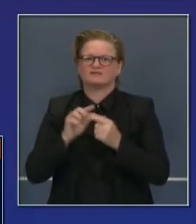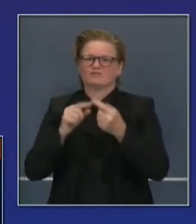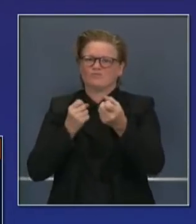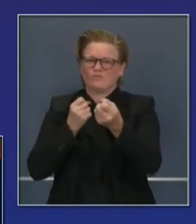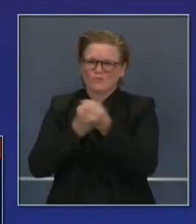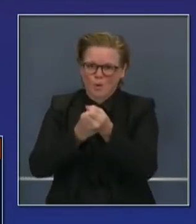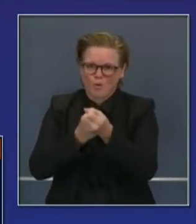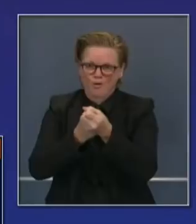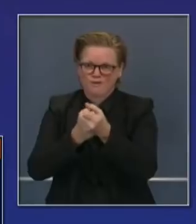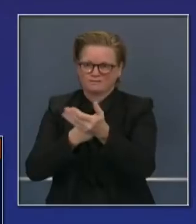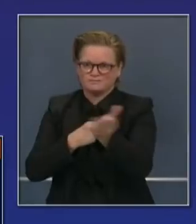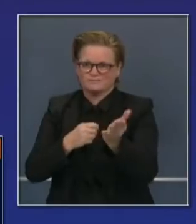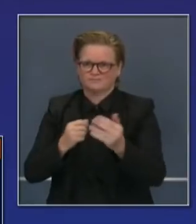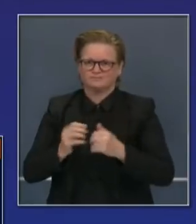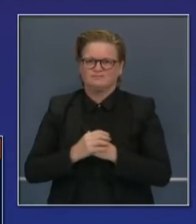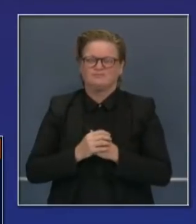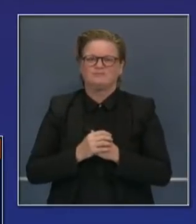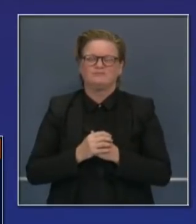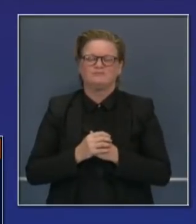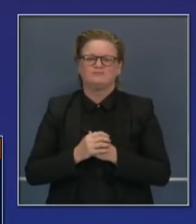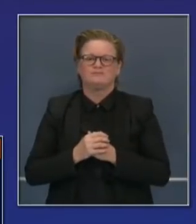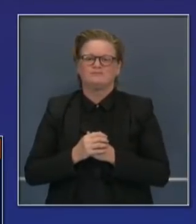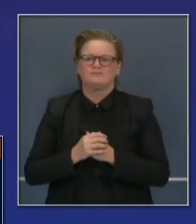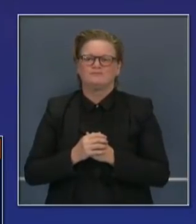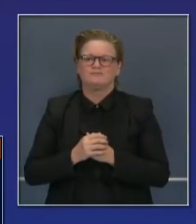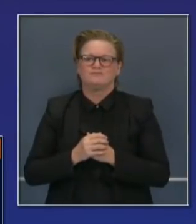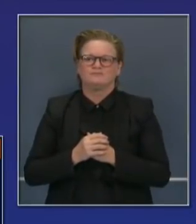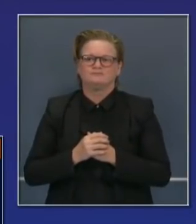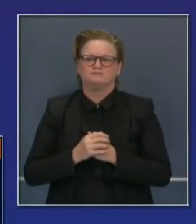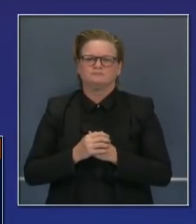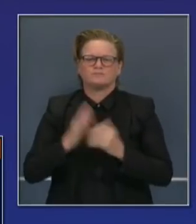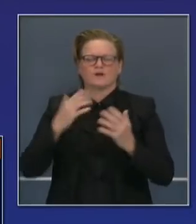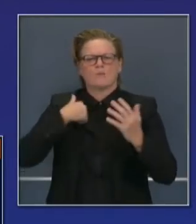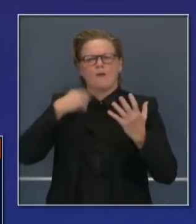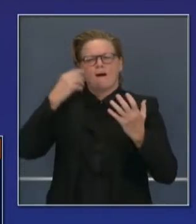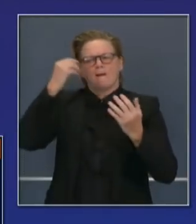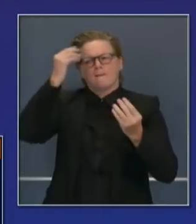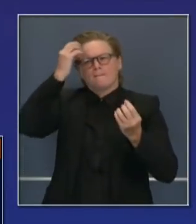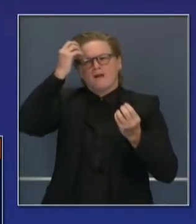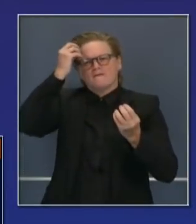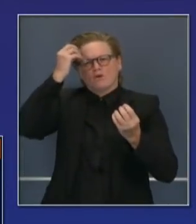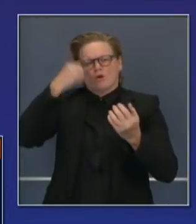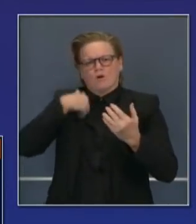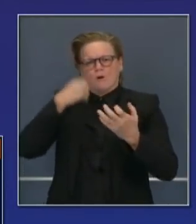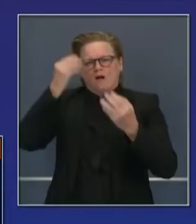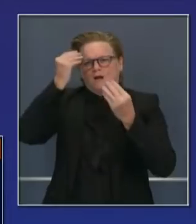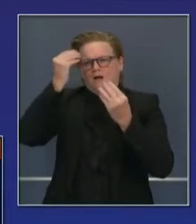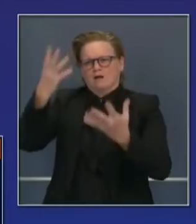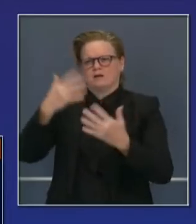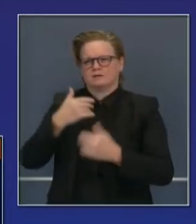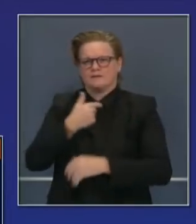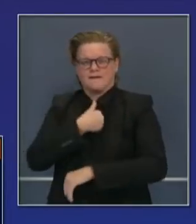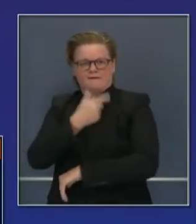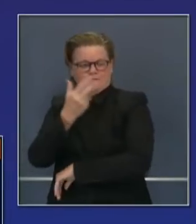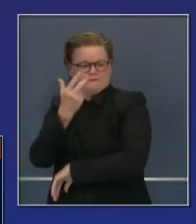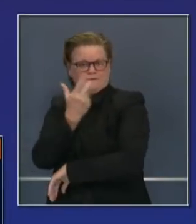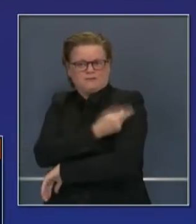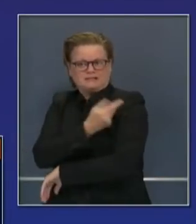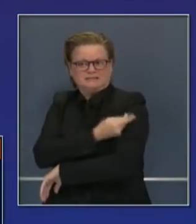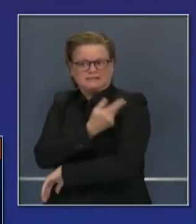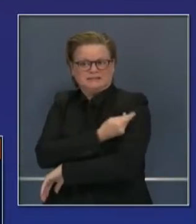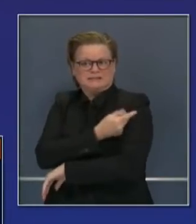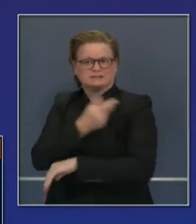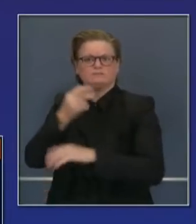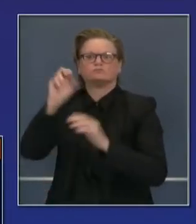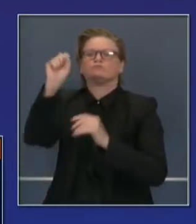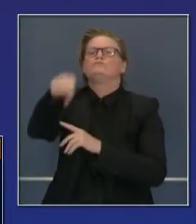mindful of this, and I want to just end on an update on the vaccinations. Help is on the way.